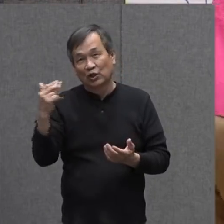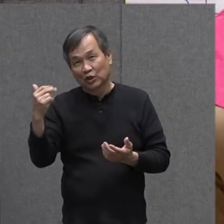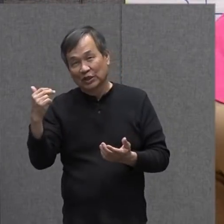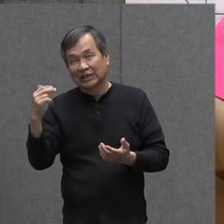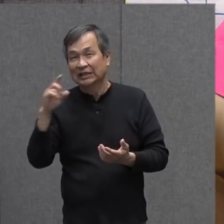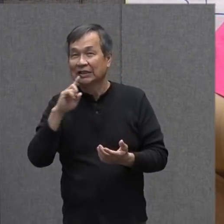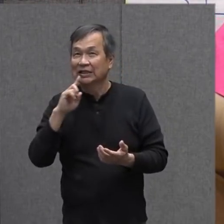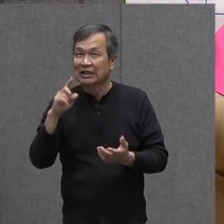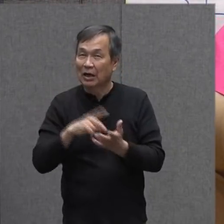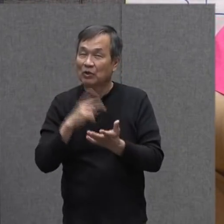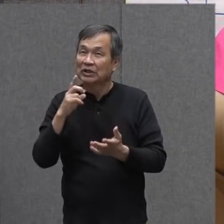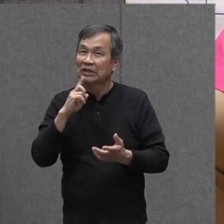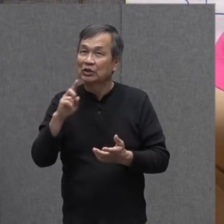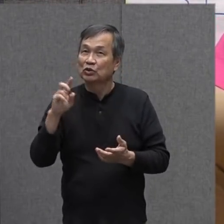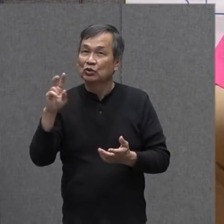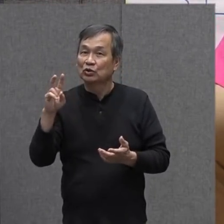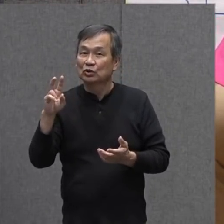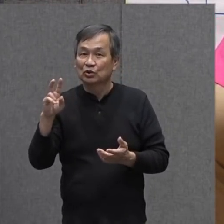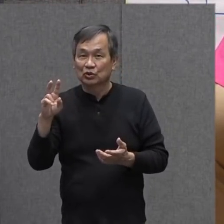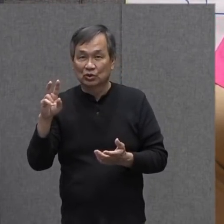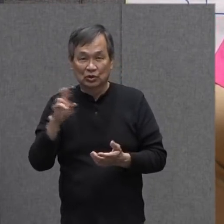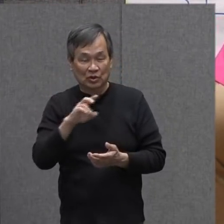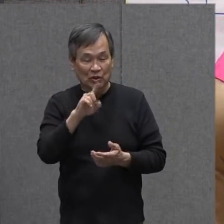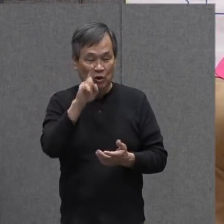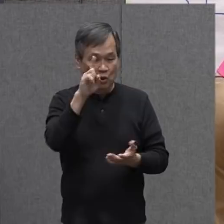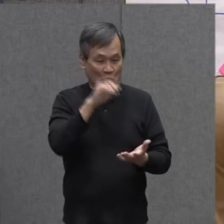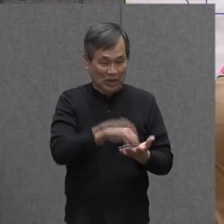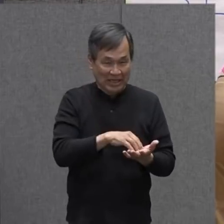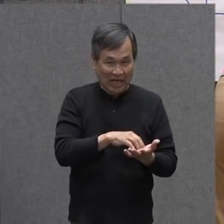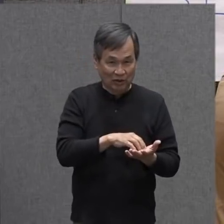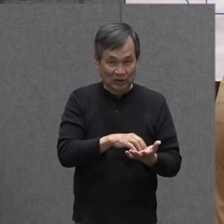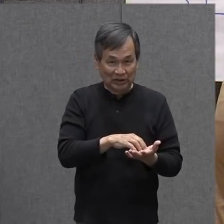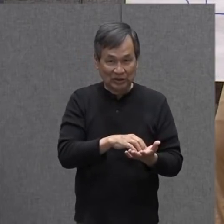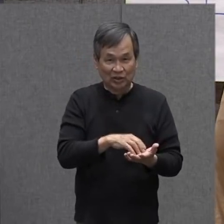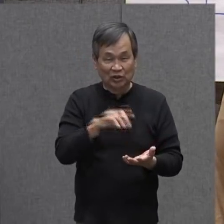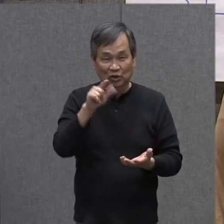1 seed. So how many will we plant? 9.